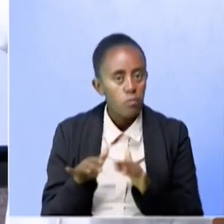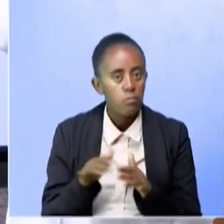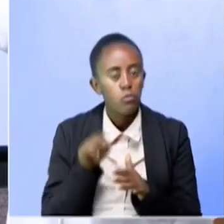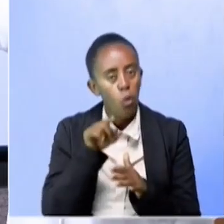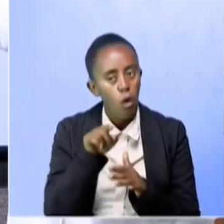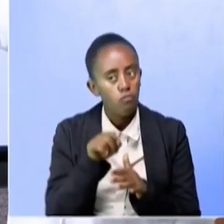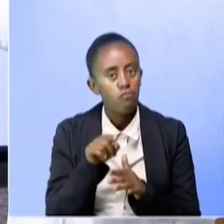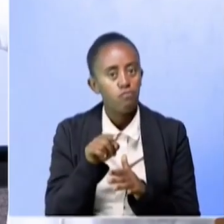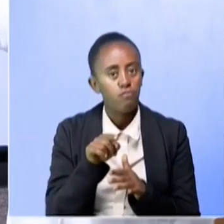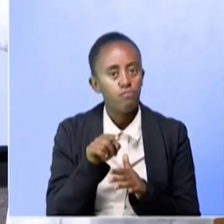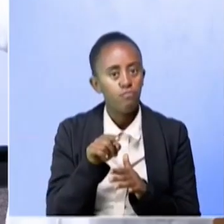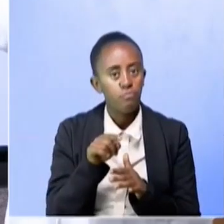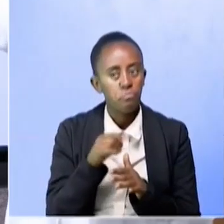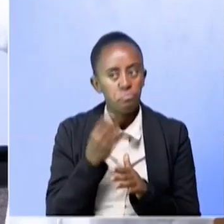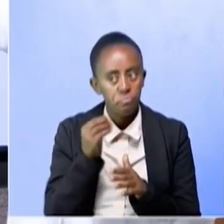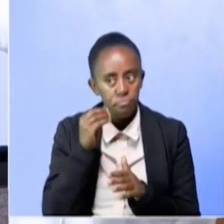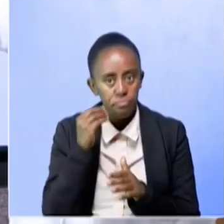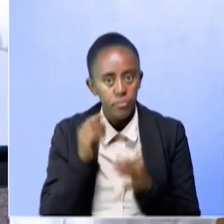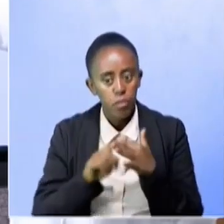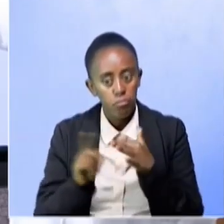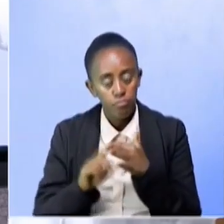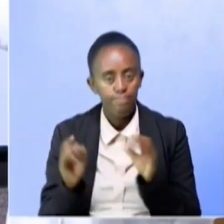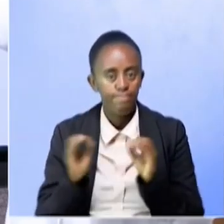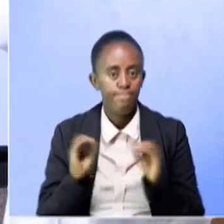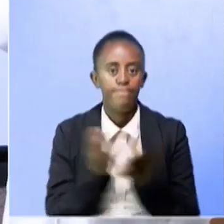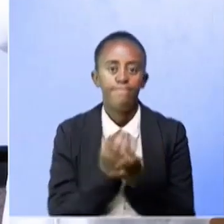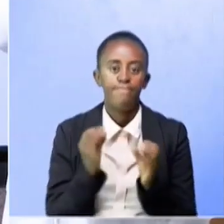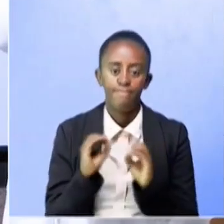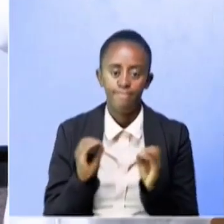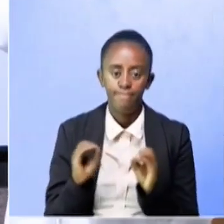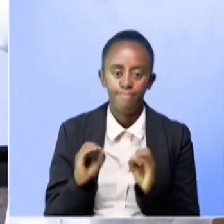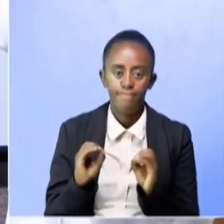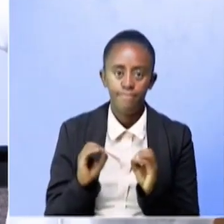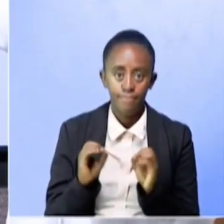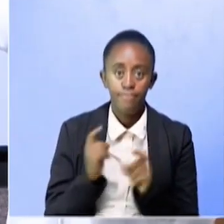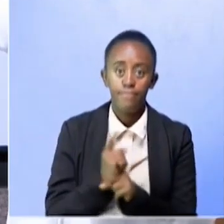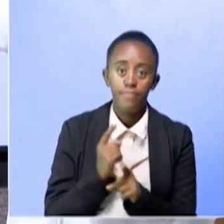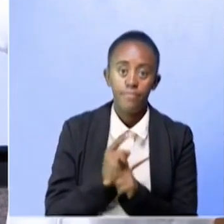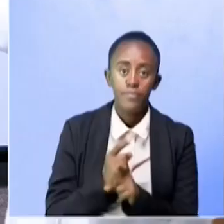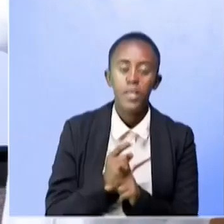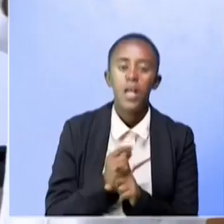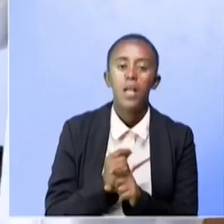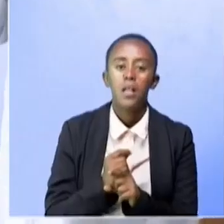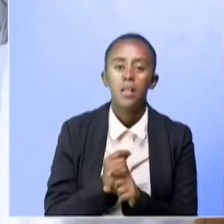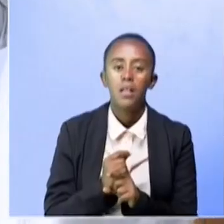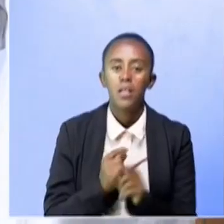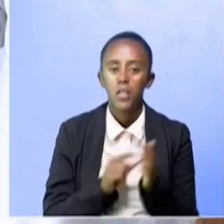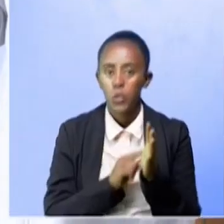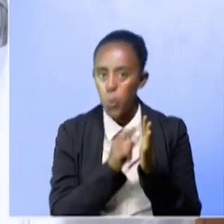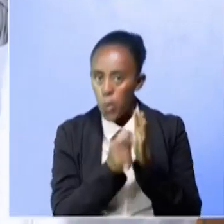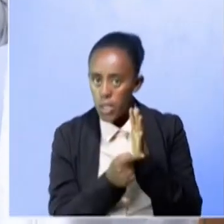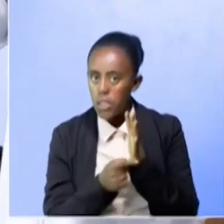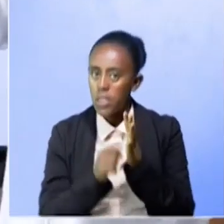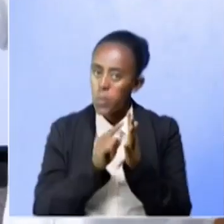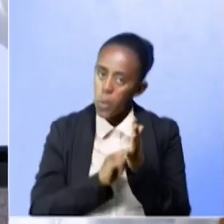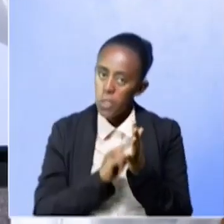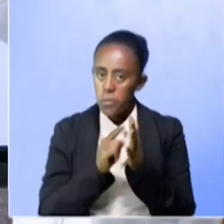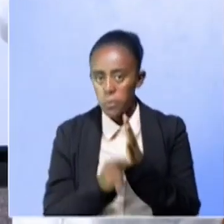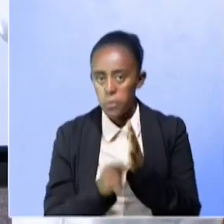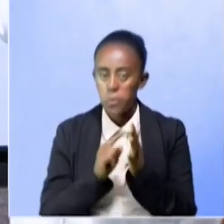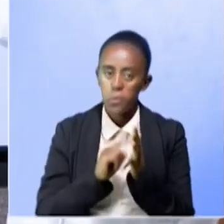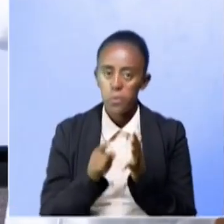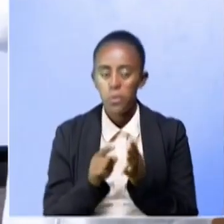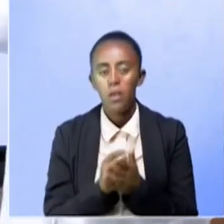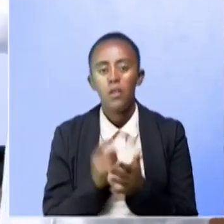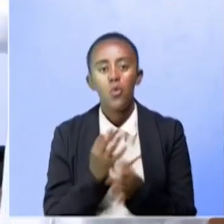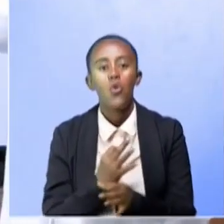check, not to miss all your files. Right? So sequence begins from there. And then you open and then you refresh